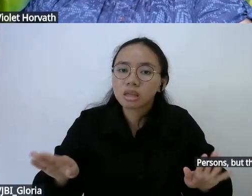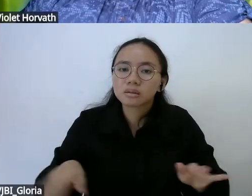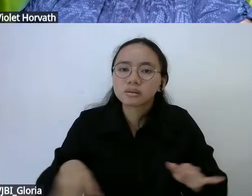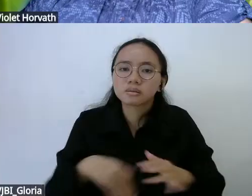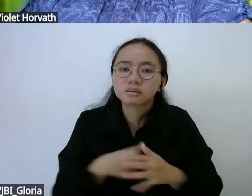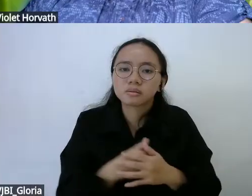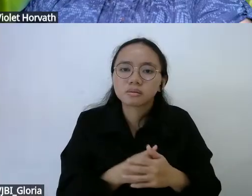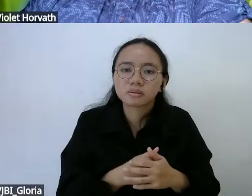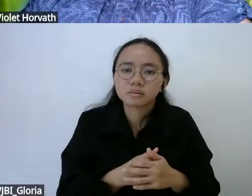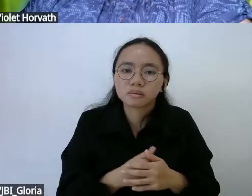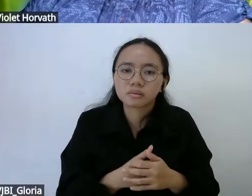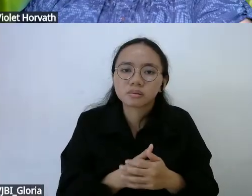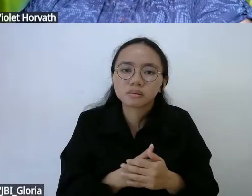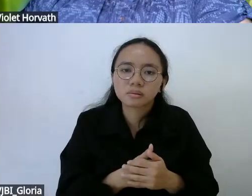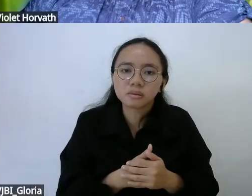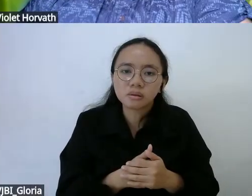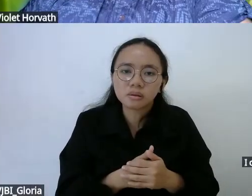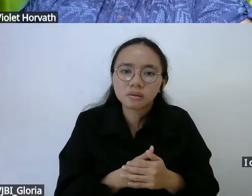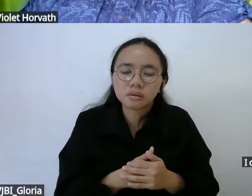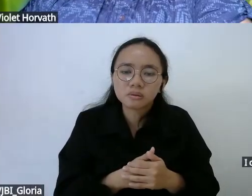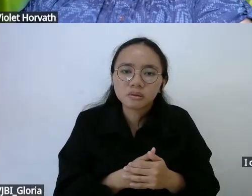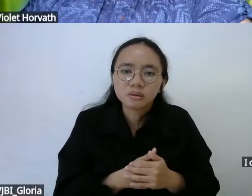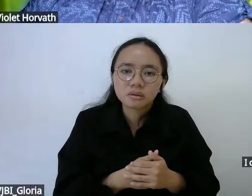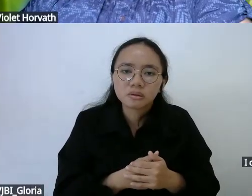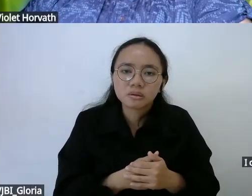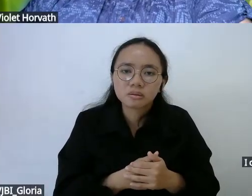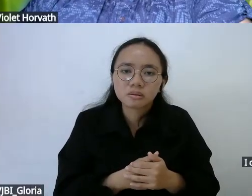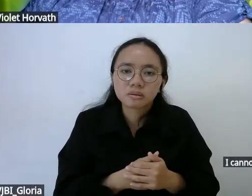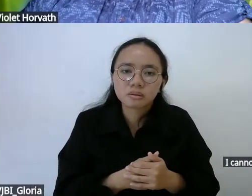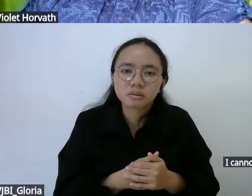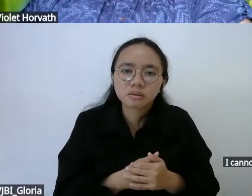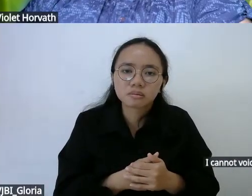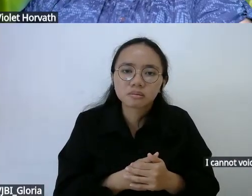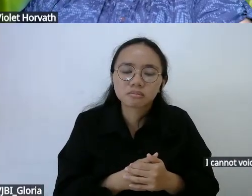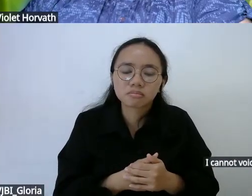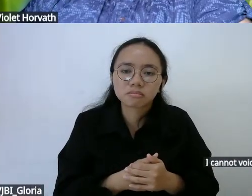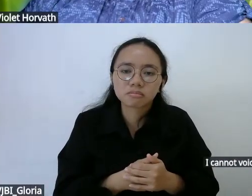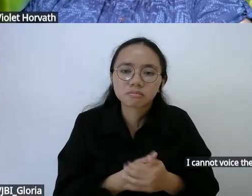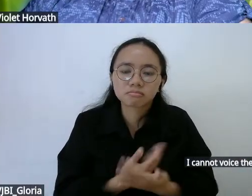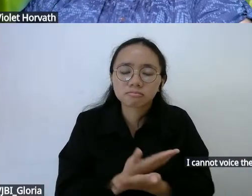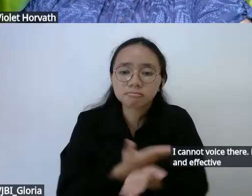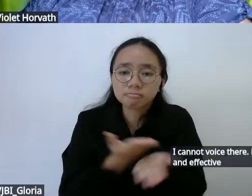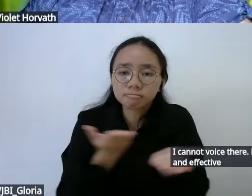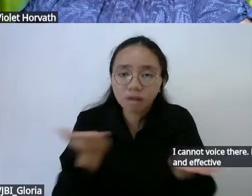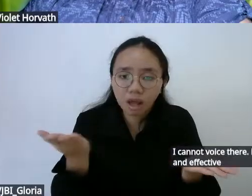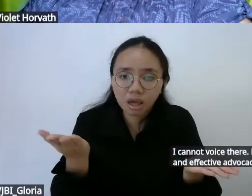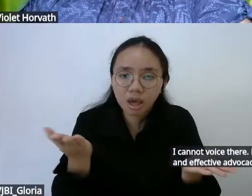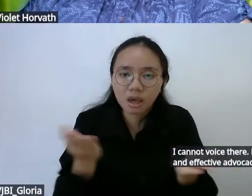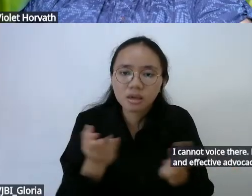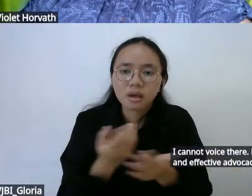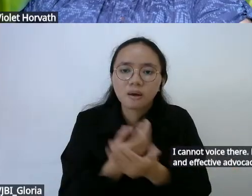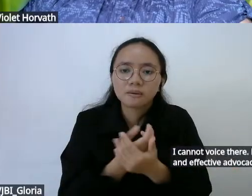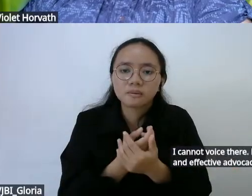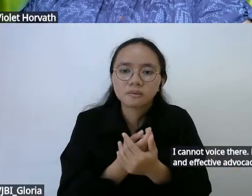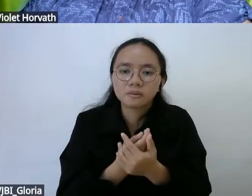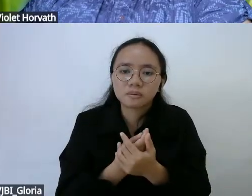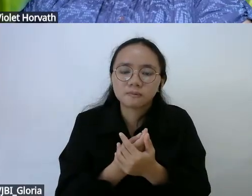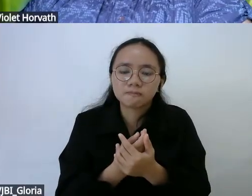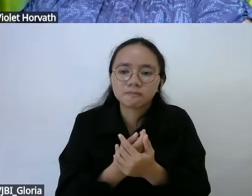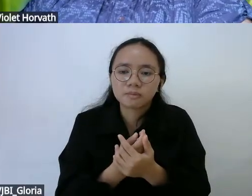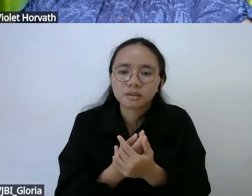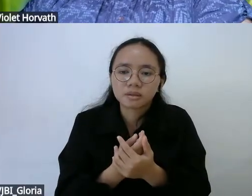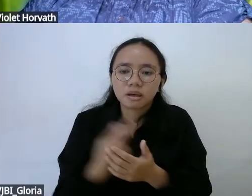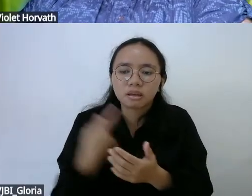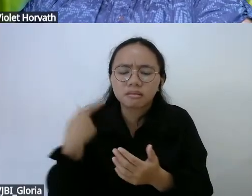their rights and etc. And then we're also practicing gentle and effective advocacy. That's my first